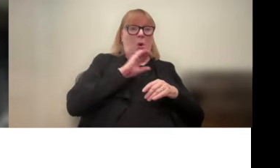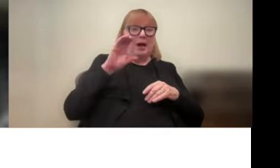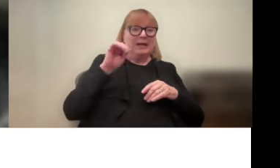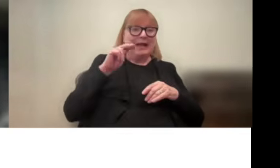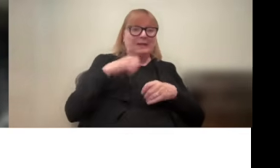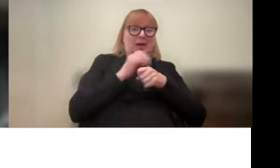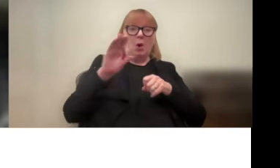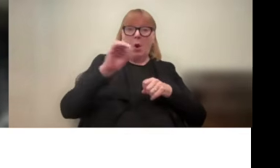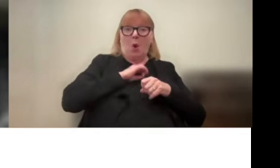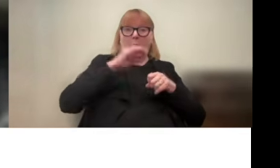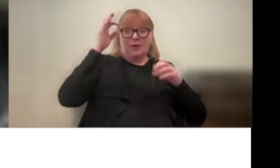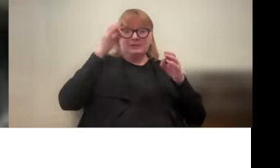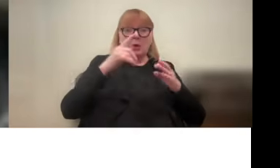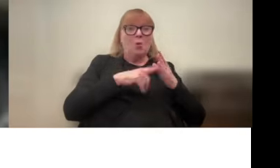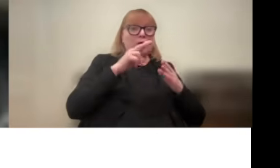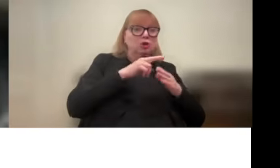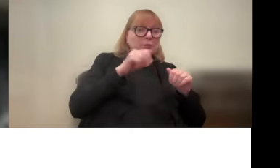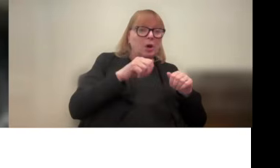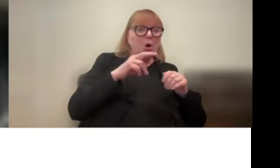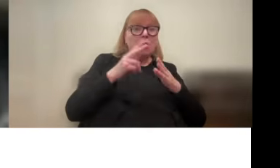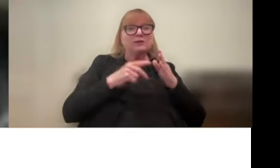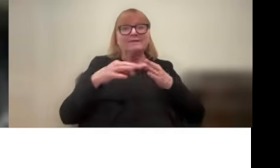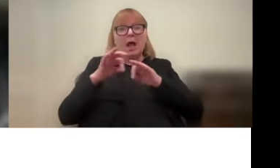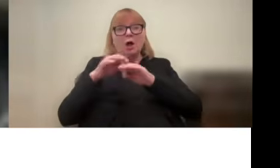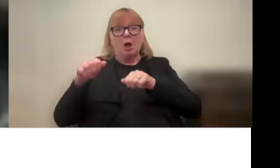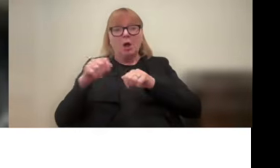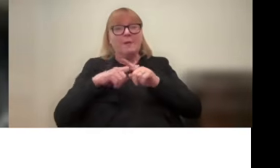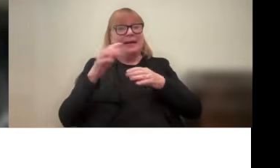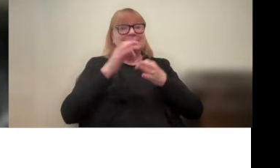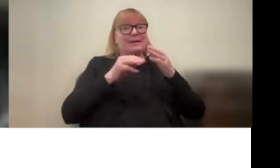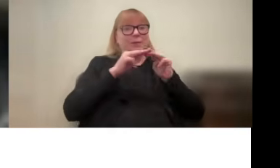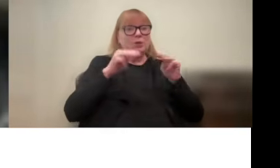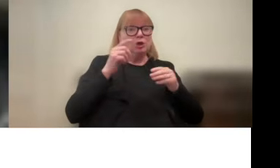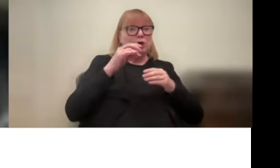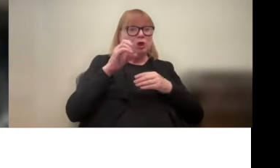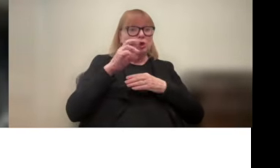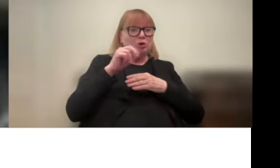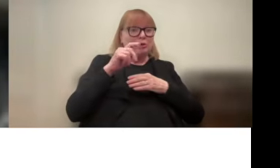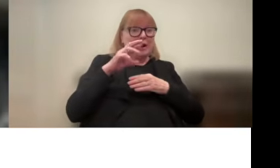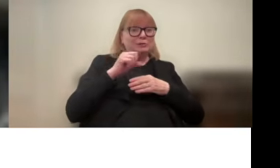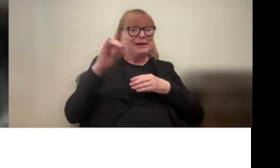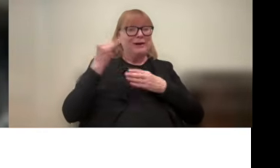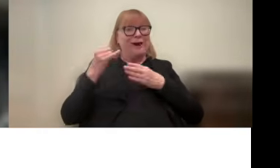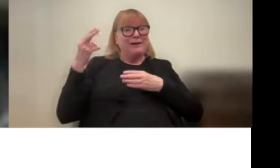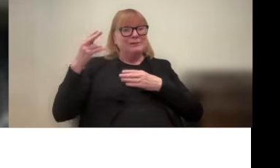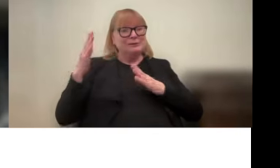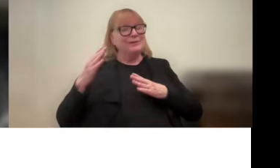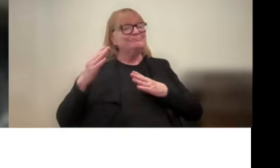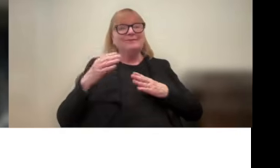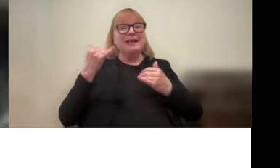own decisions about what's visible and valuable. But instead of museum curators and art historians making these decisions,